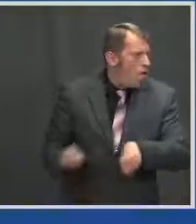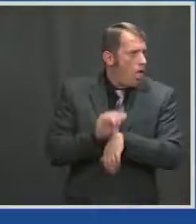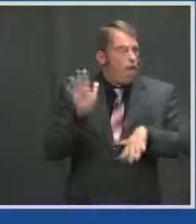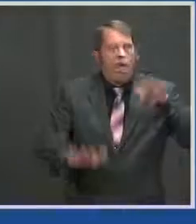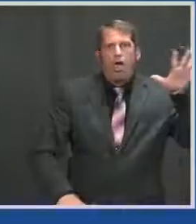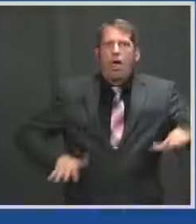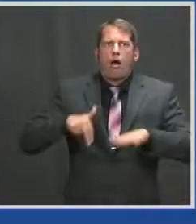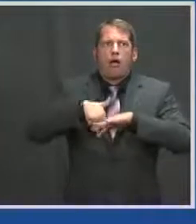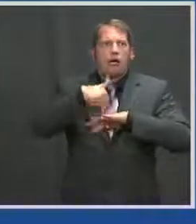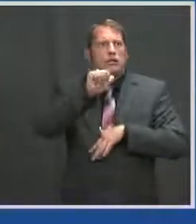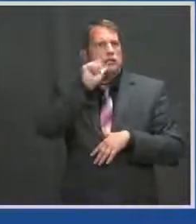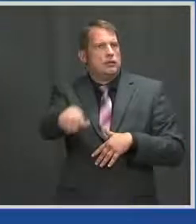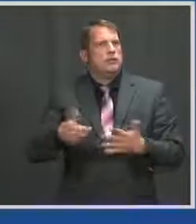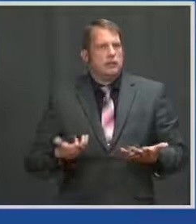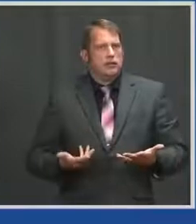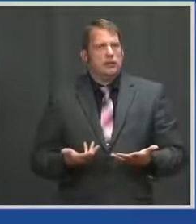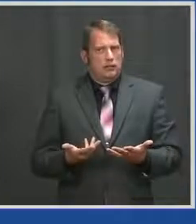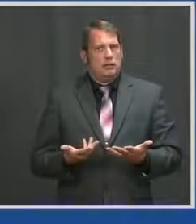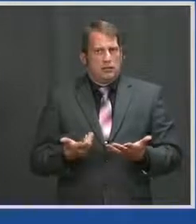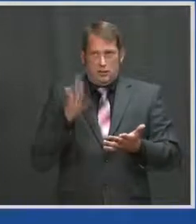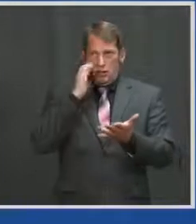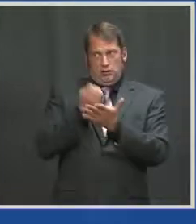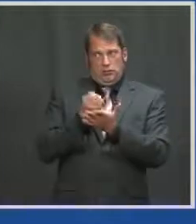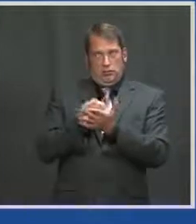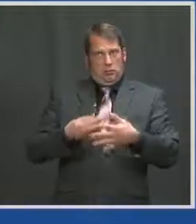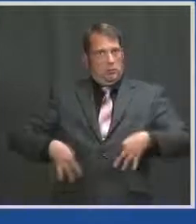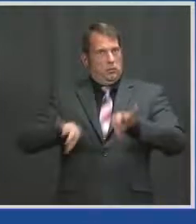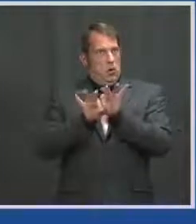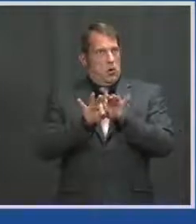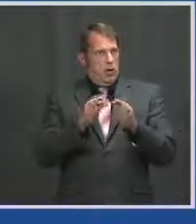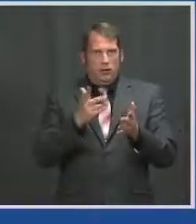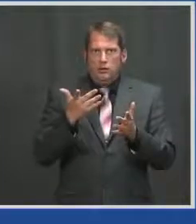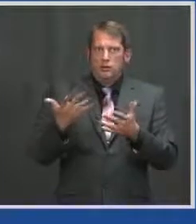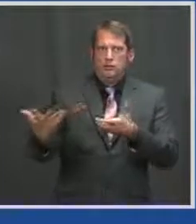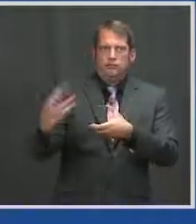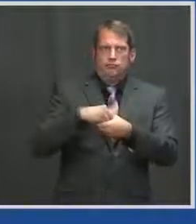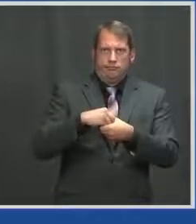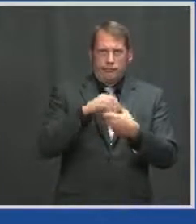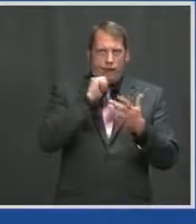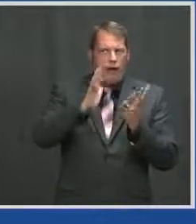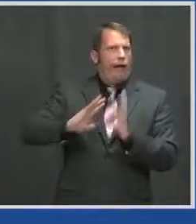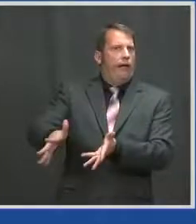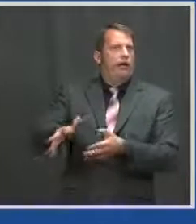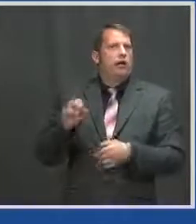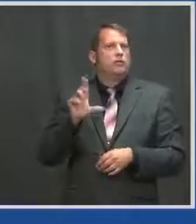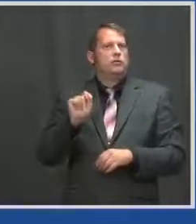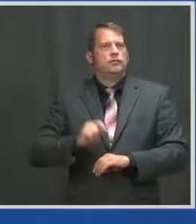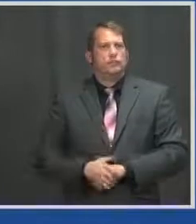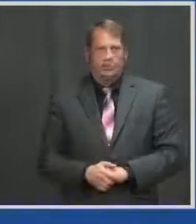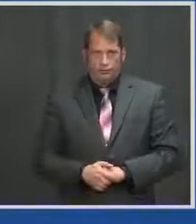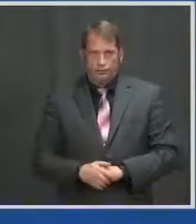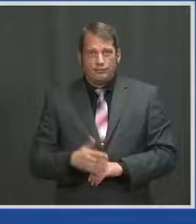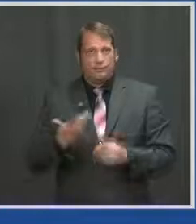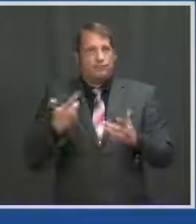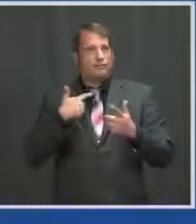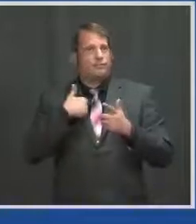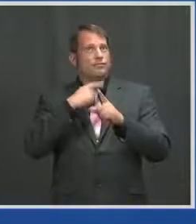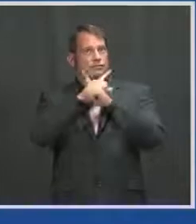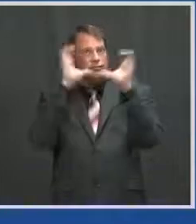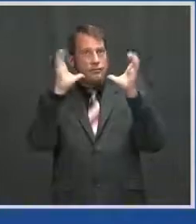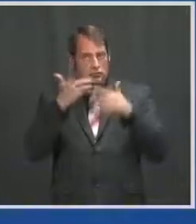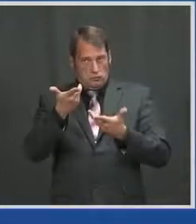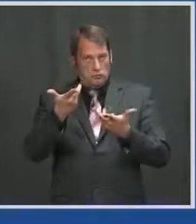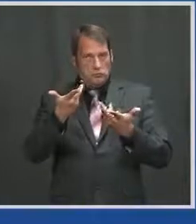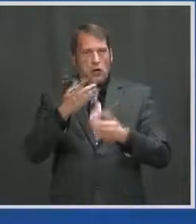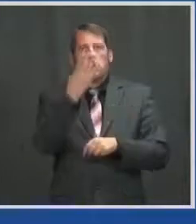happened. I've called my plan the blue-collar blueprint for America. That's exactly what it